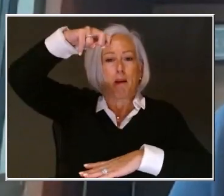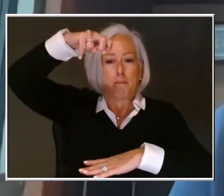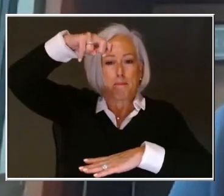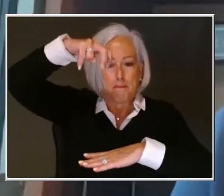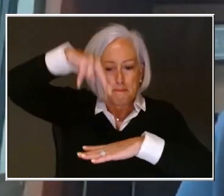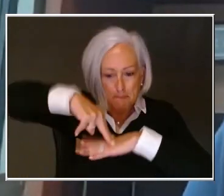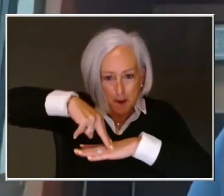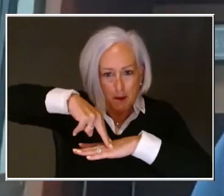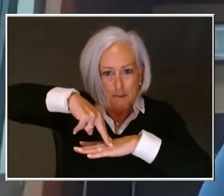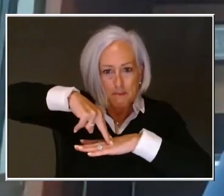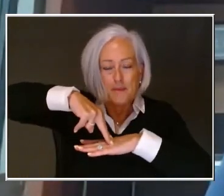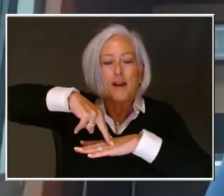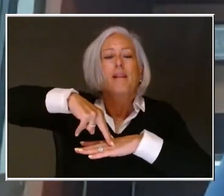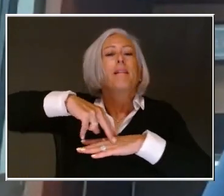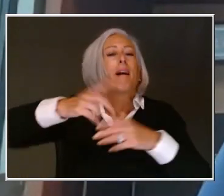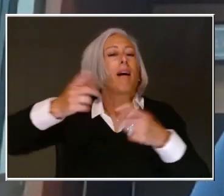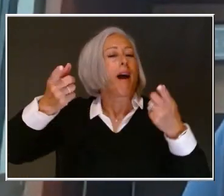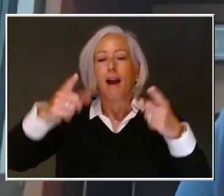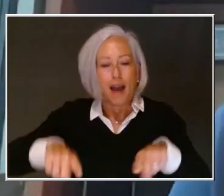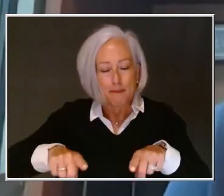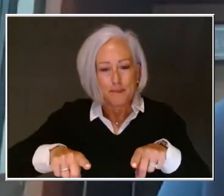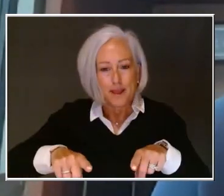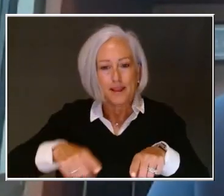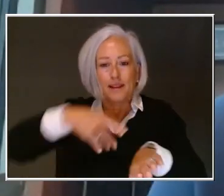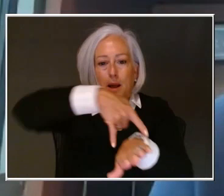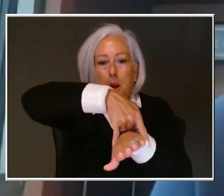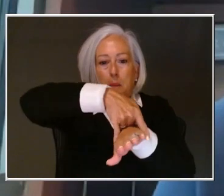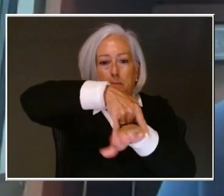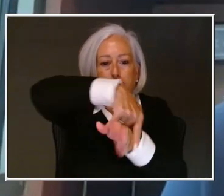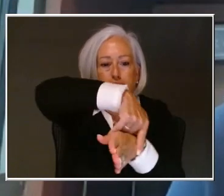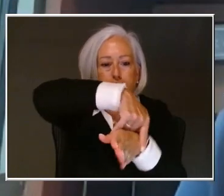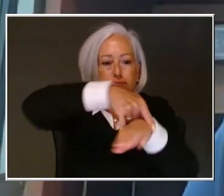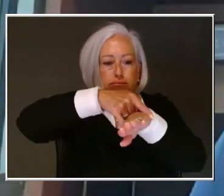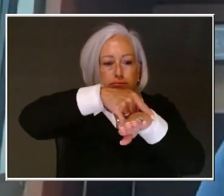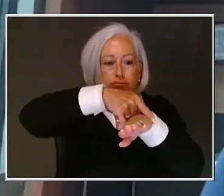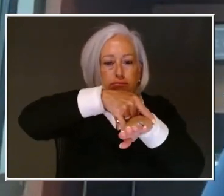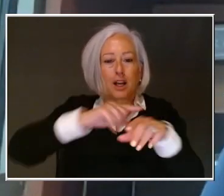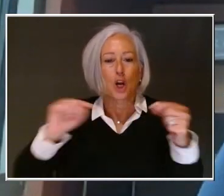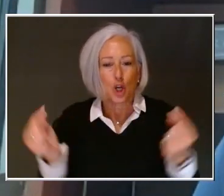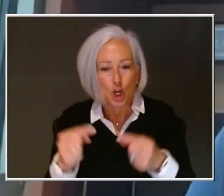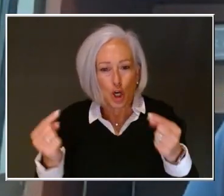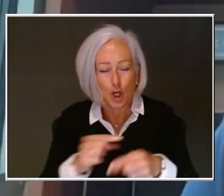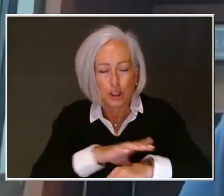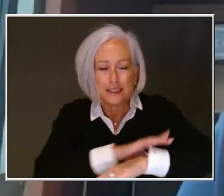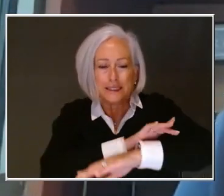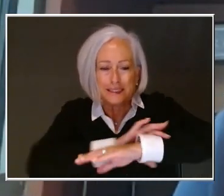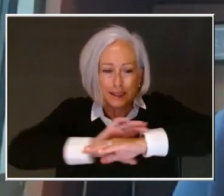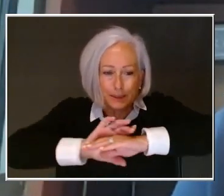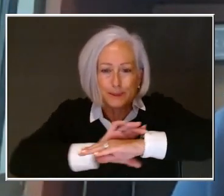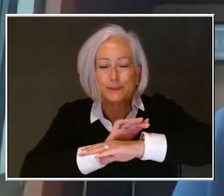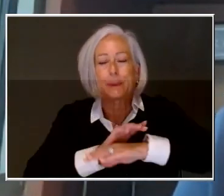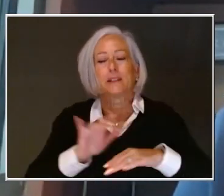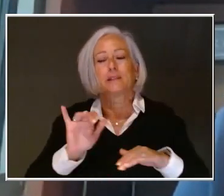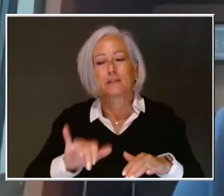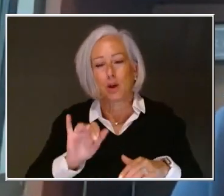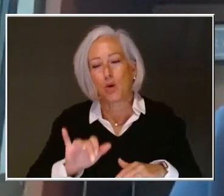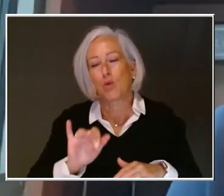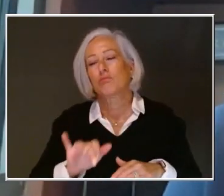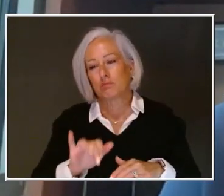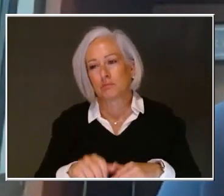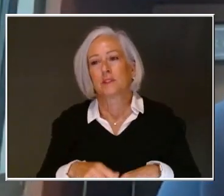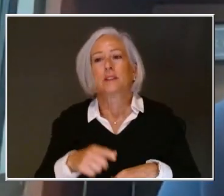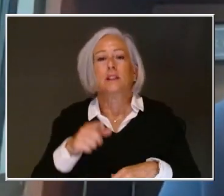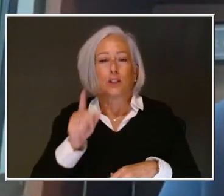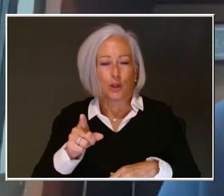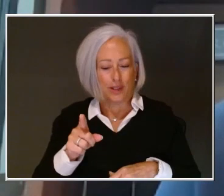foot, and inevitably the ankle turns. And at this time of year, you put the whole sports medical team together to keep people going.